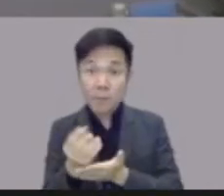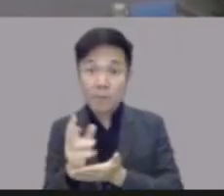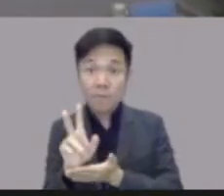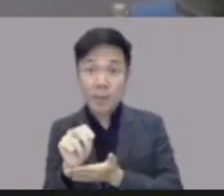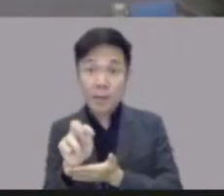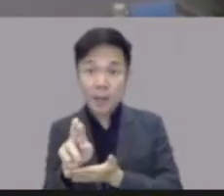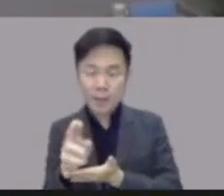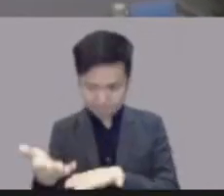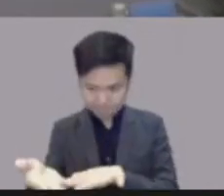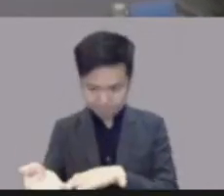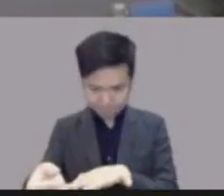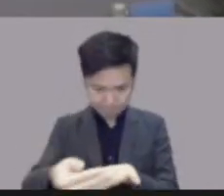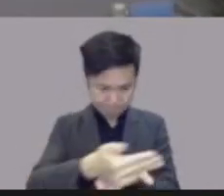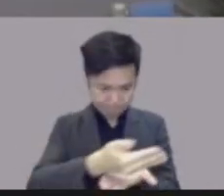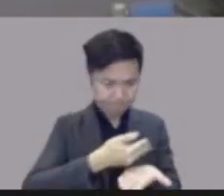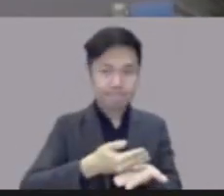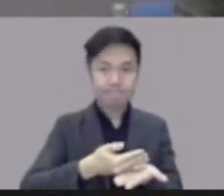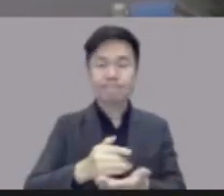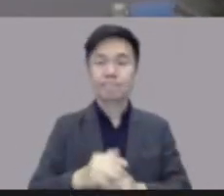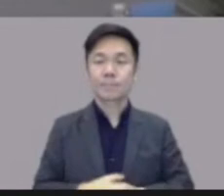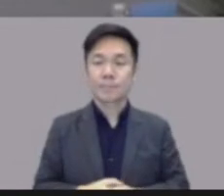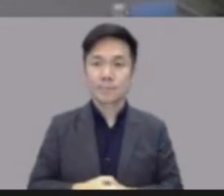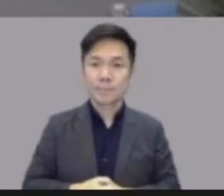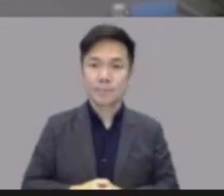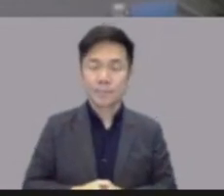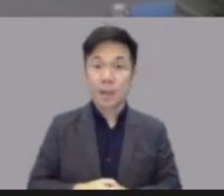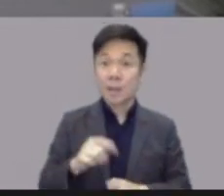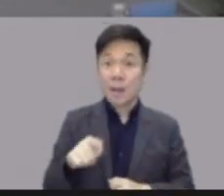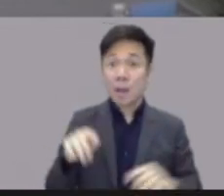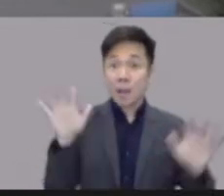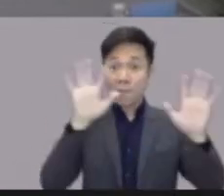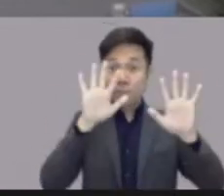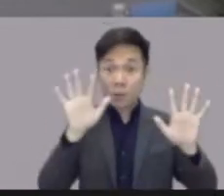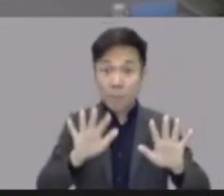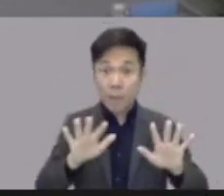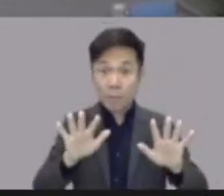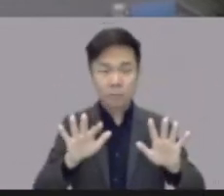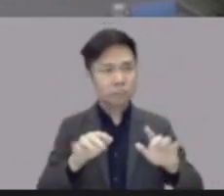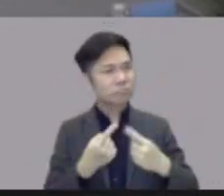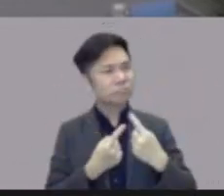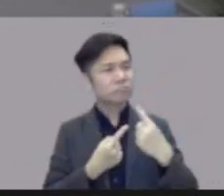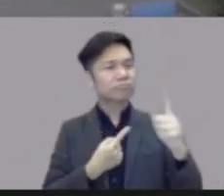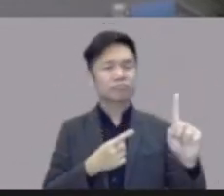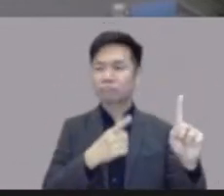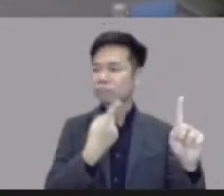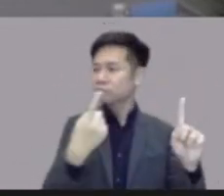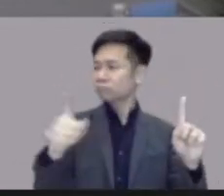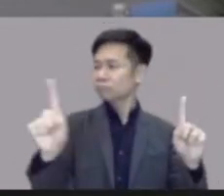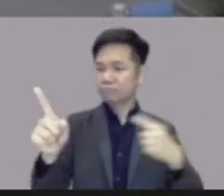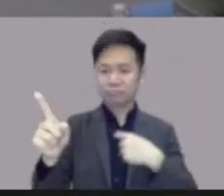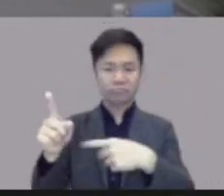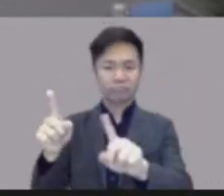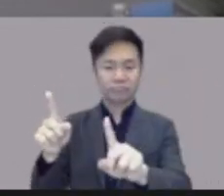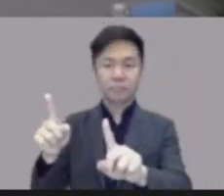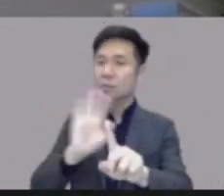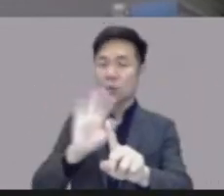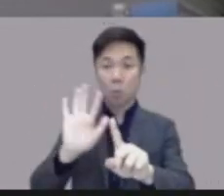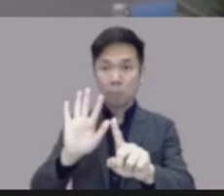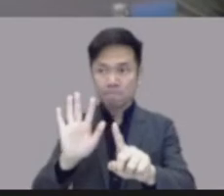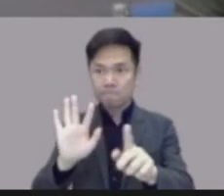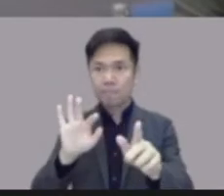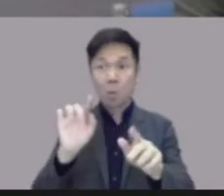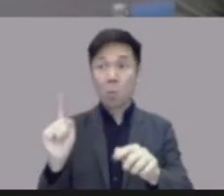the legions are becoming more complex and interlinked each other and therefore cannot be accomplished by one city or one one